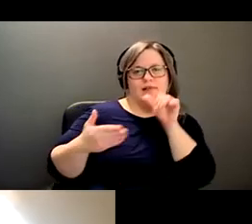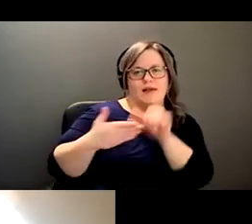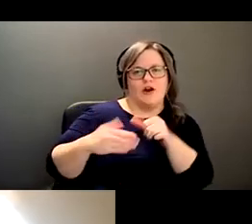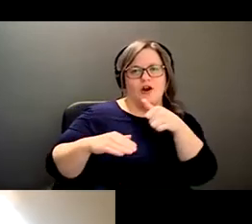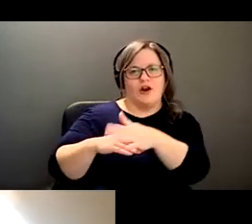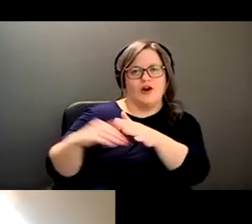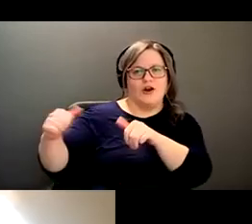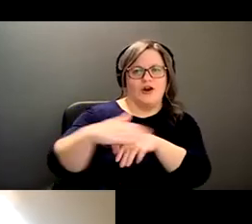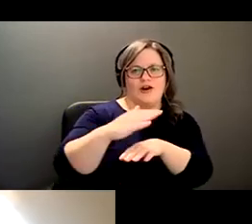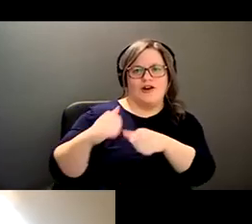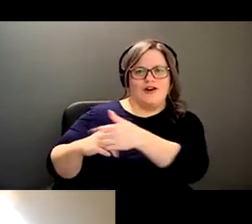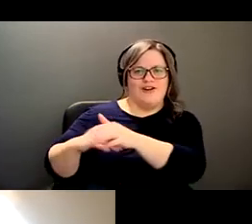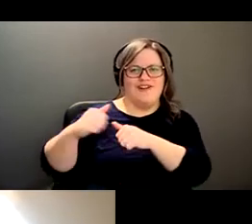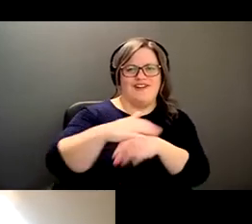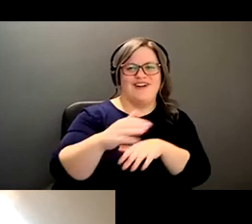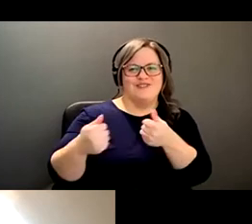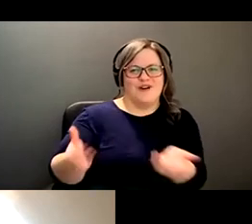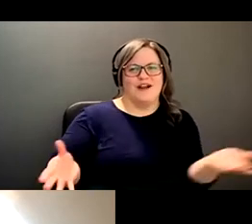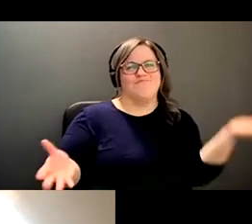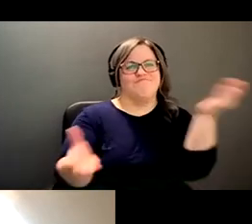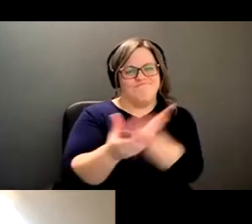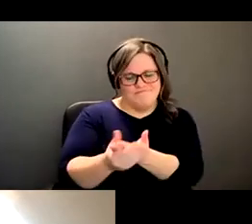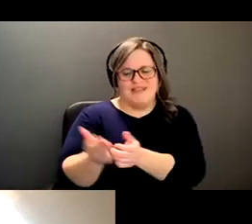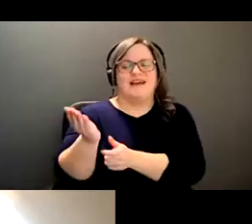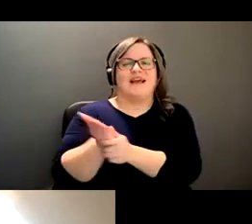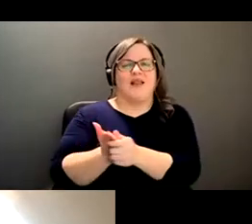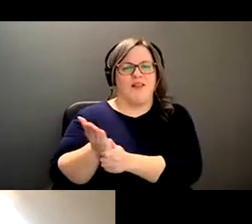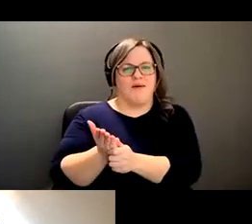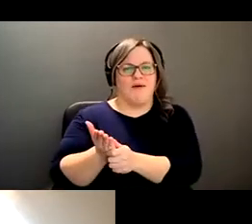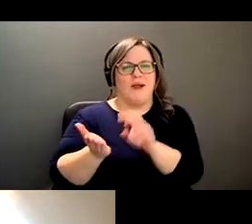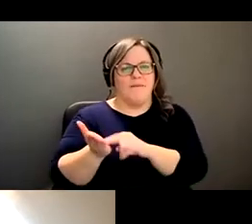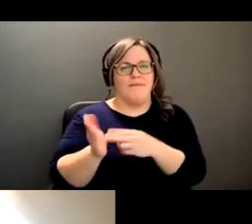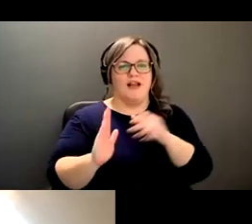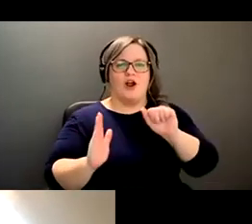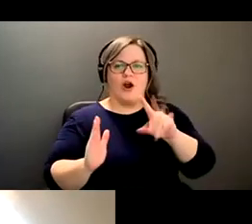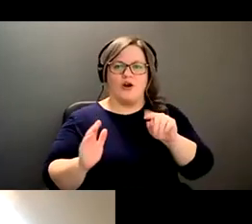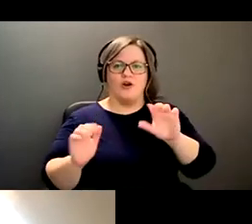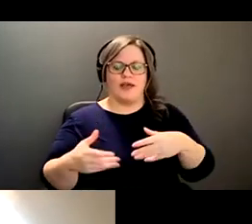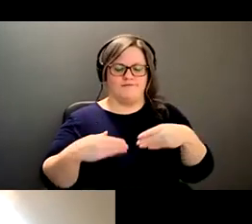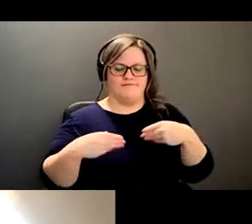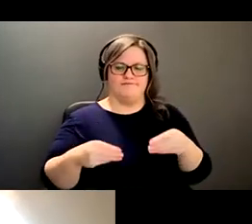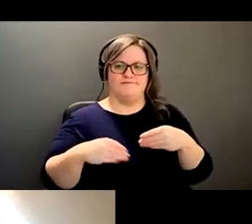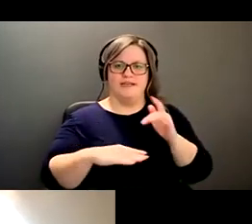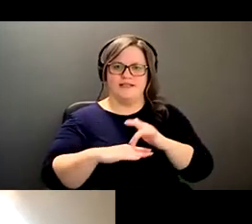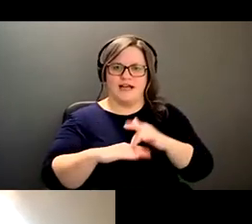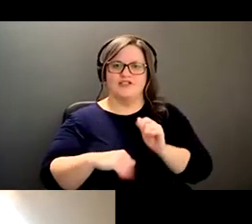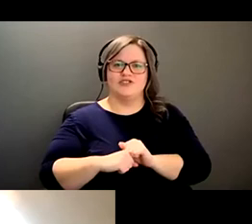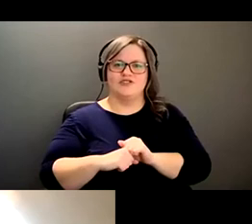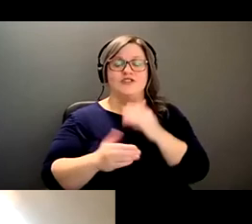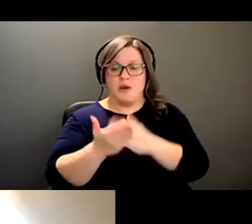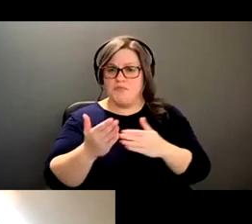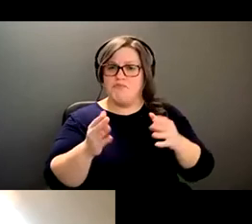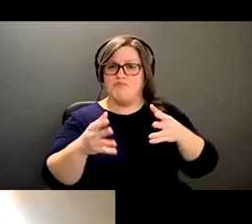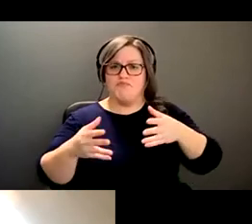so that there could be at least some forms that can be tangibly archived, some forms that could be reached from the internet,